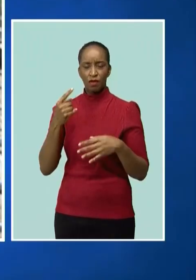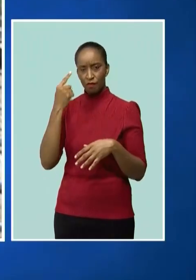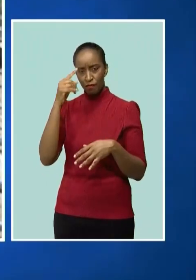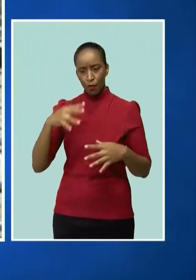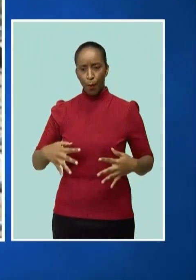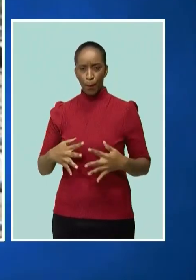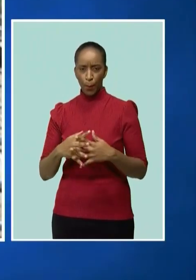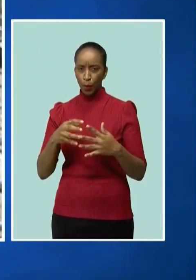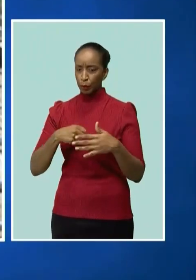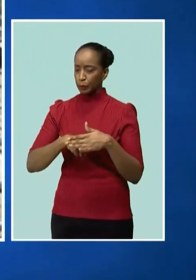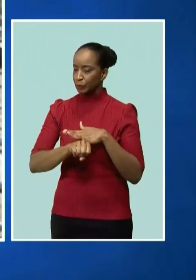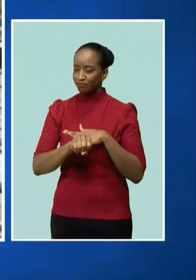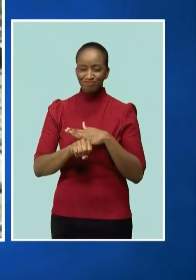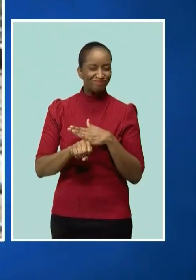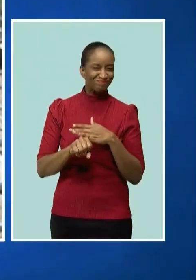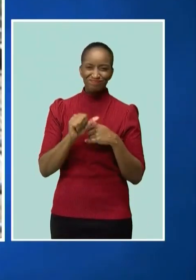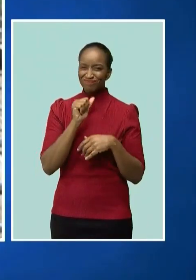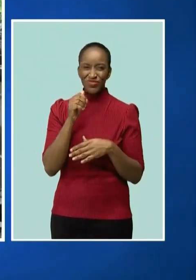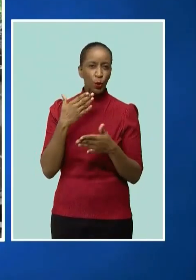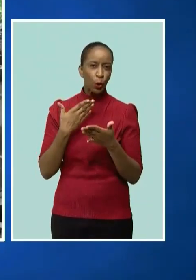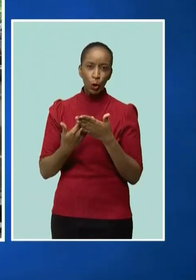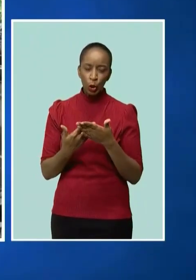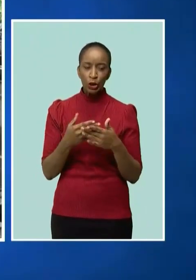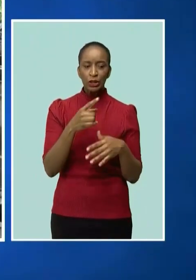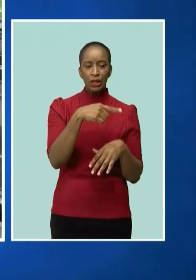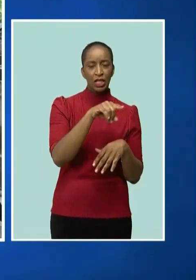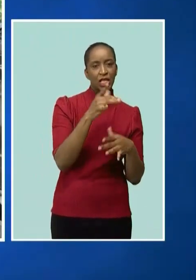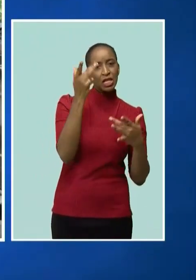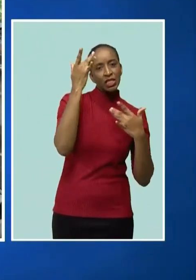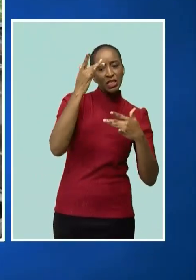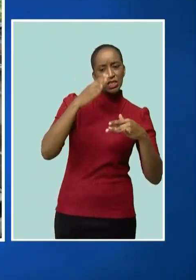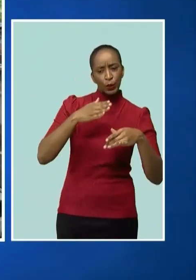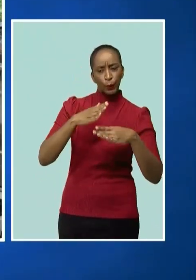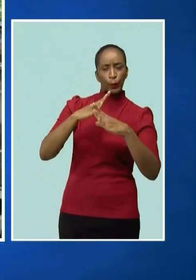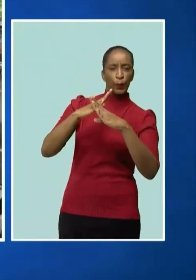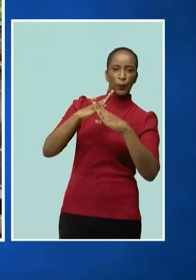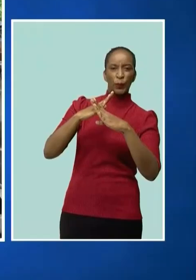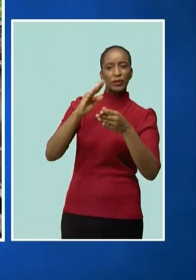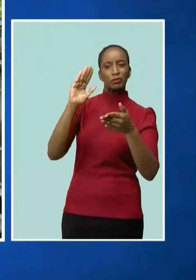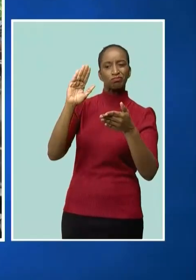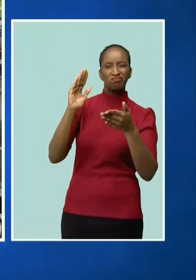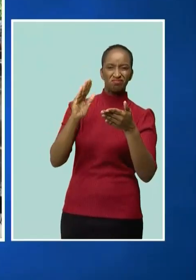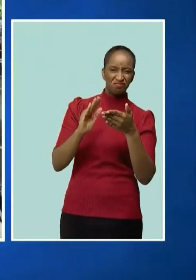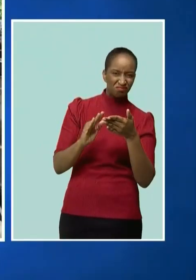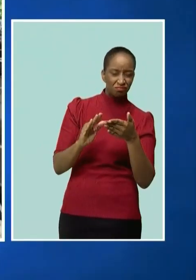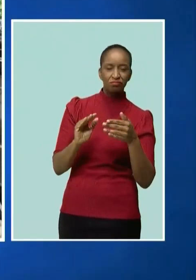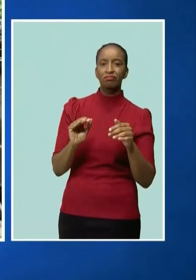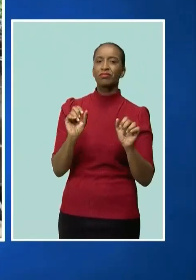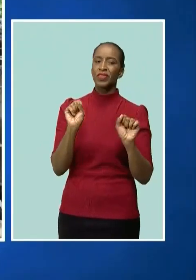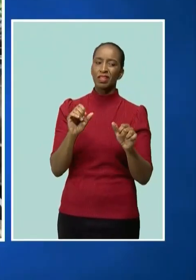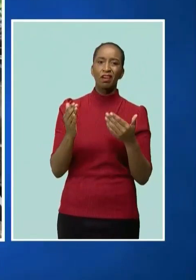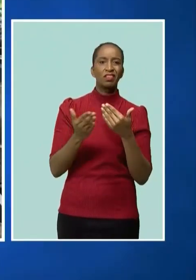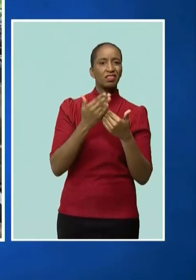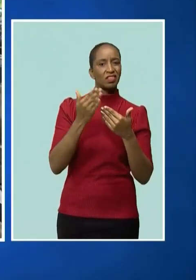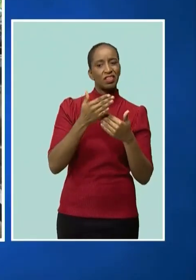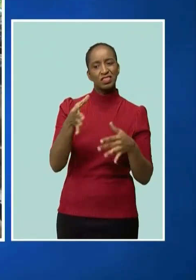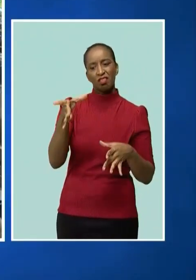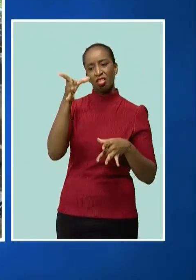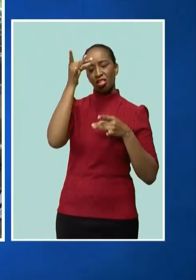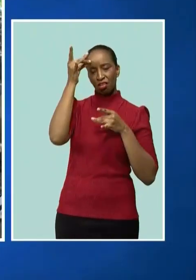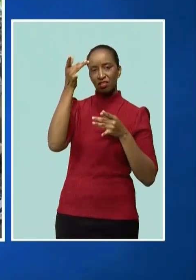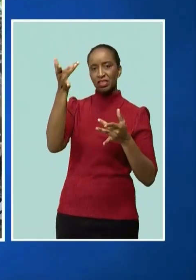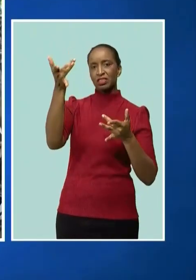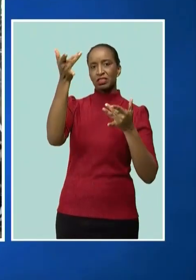And then the immunity drops. So any little sickness, it would take a higher toll on them. So